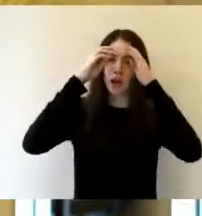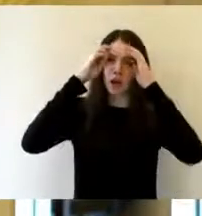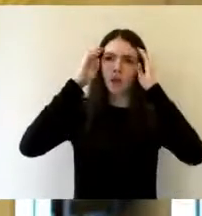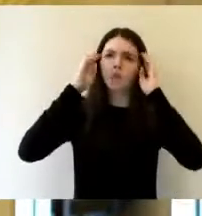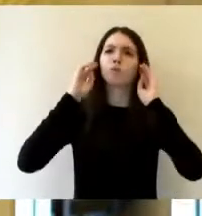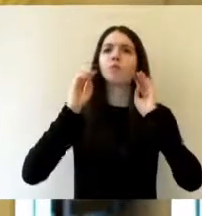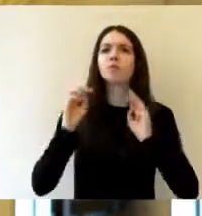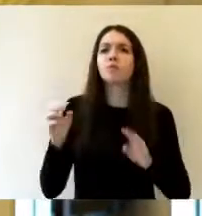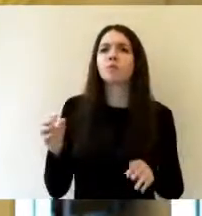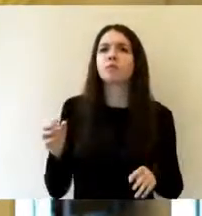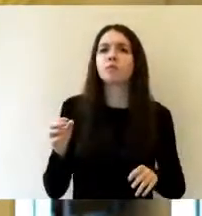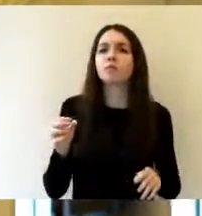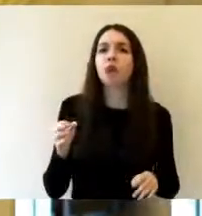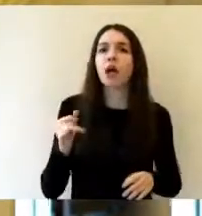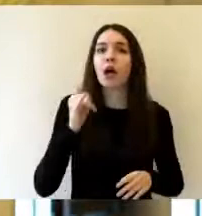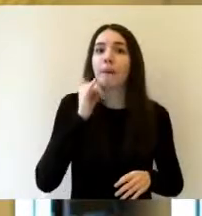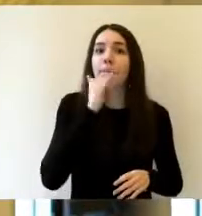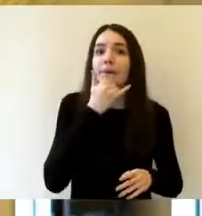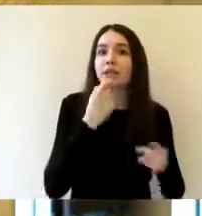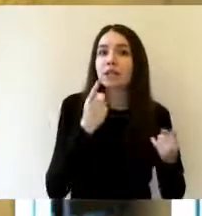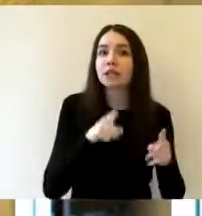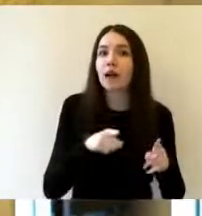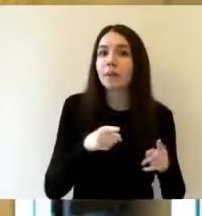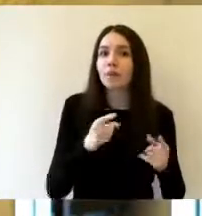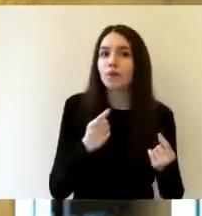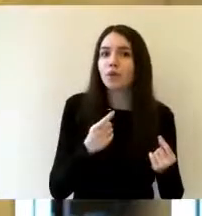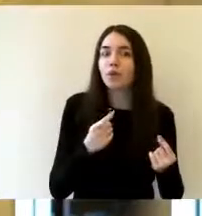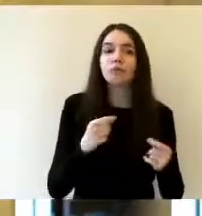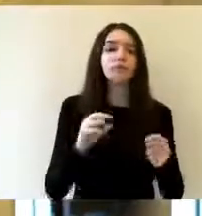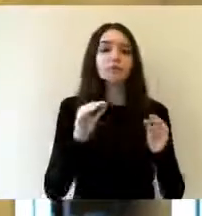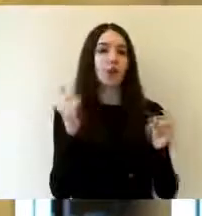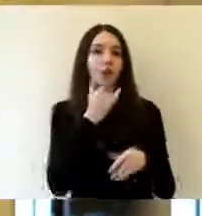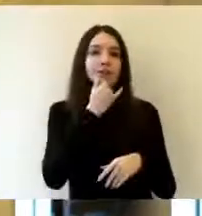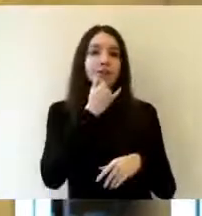happens if there's a mistake? Oh, you don't make you mistakes. You don't make mistakes. Is